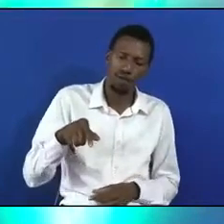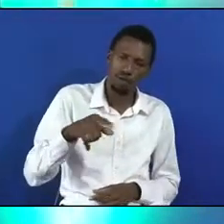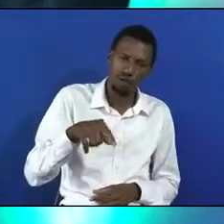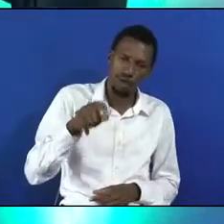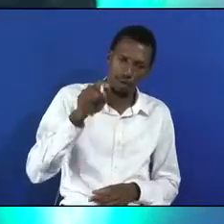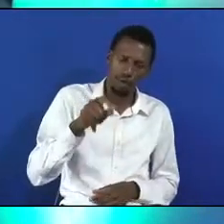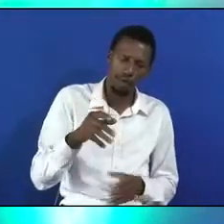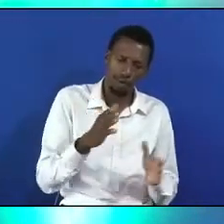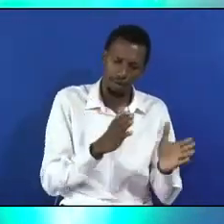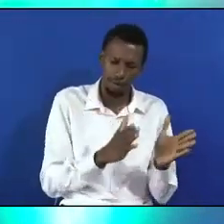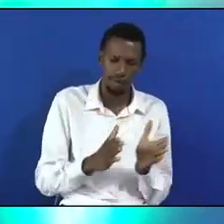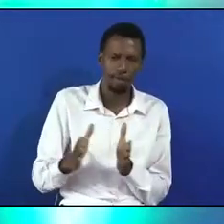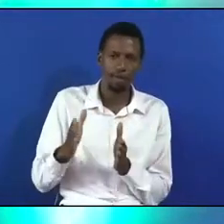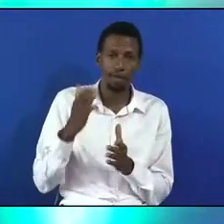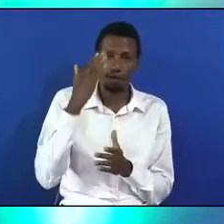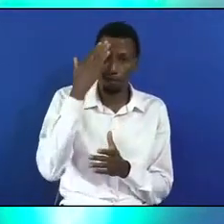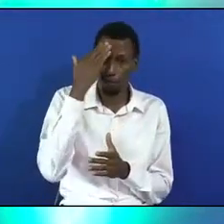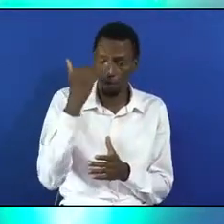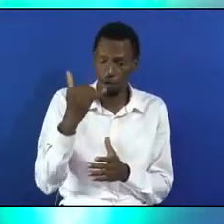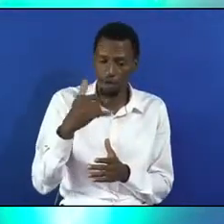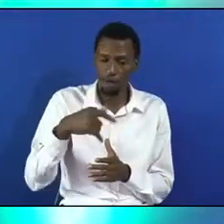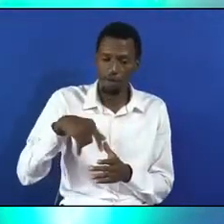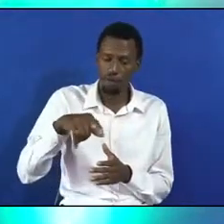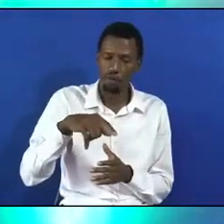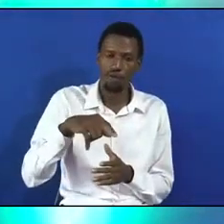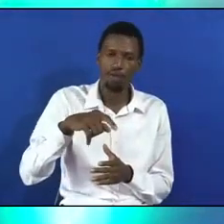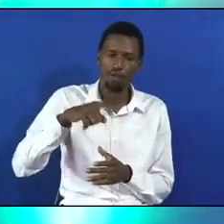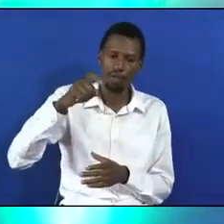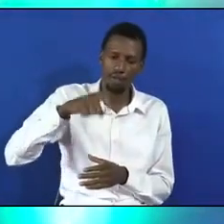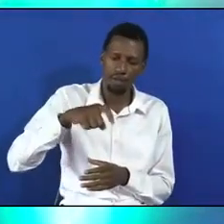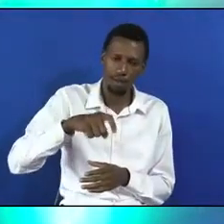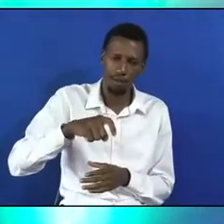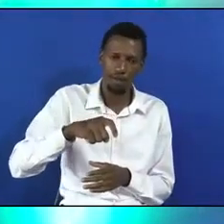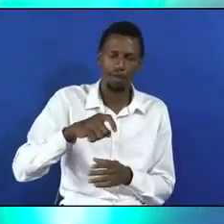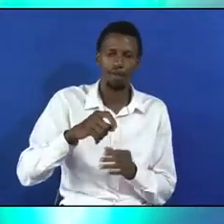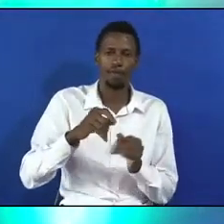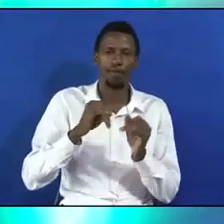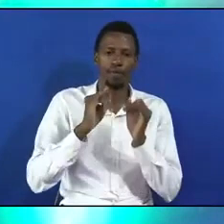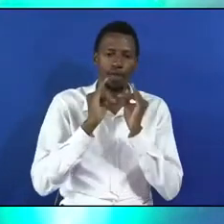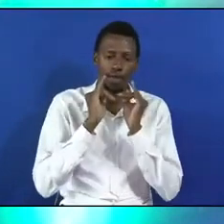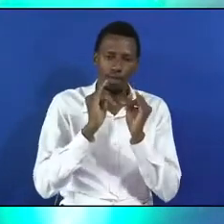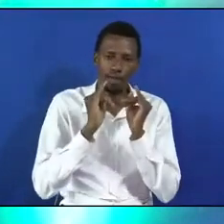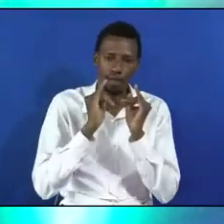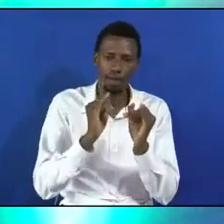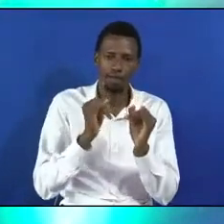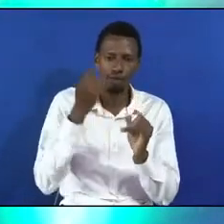because we have instructions for us to live.